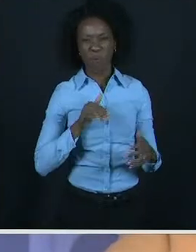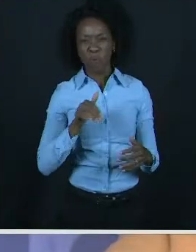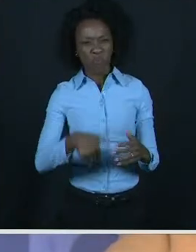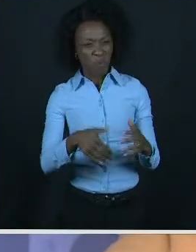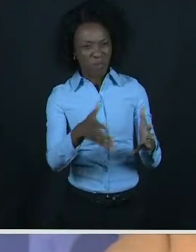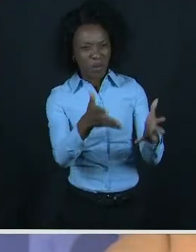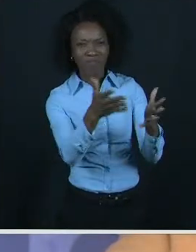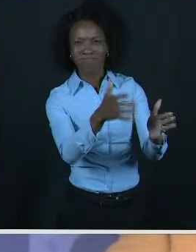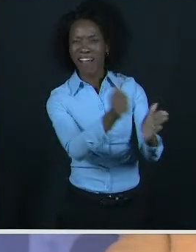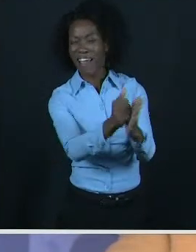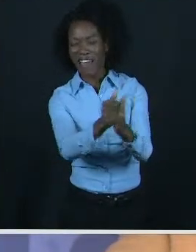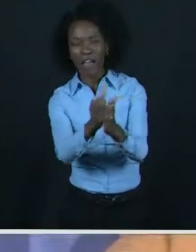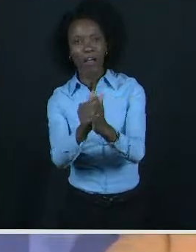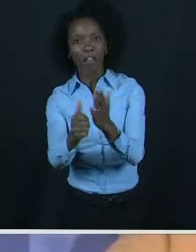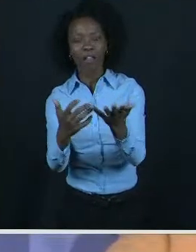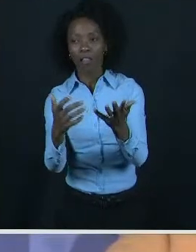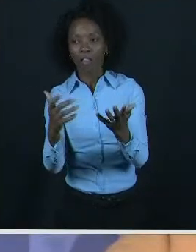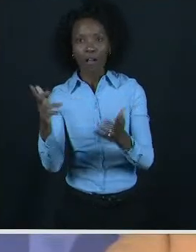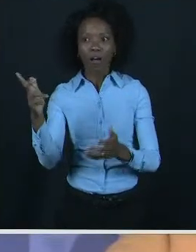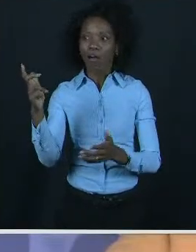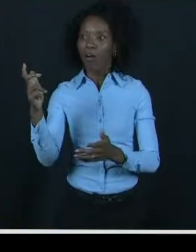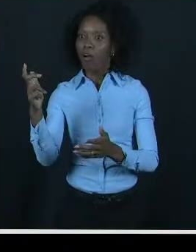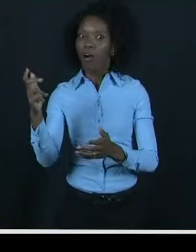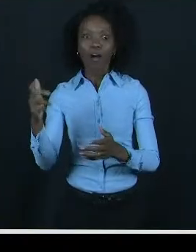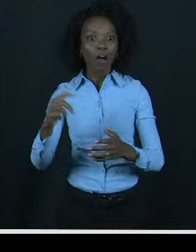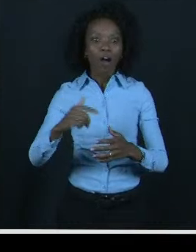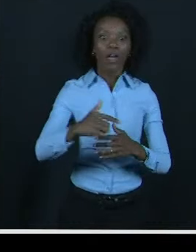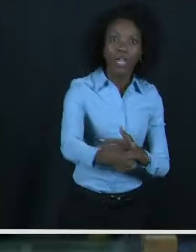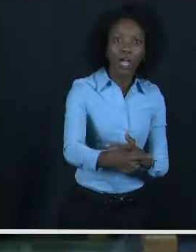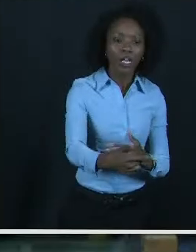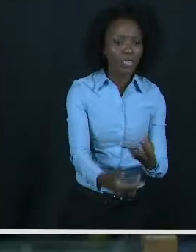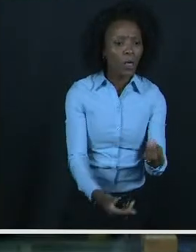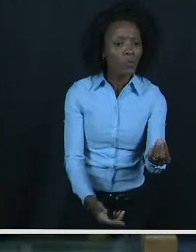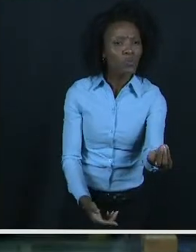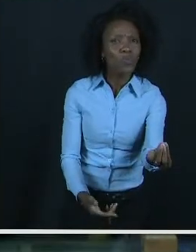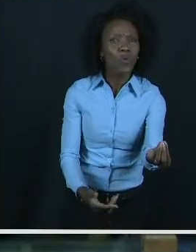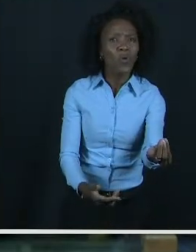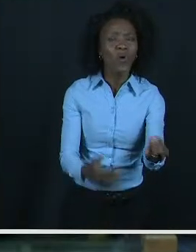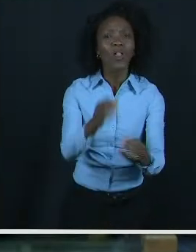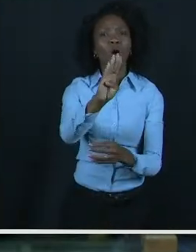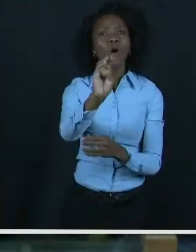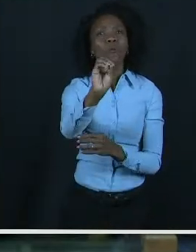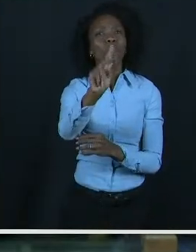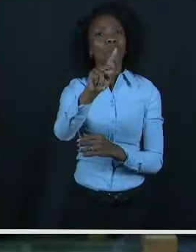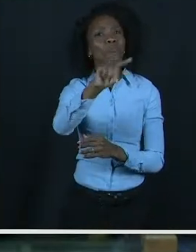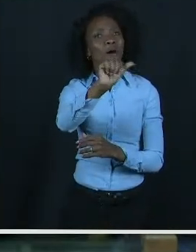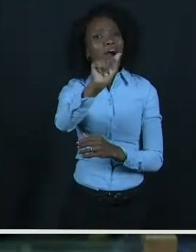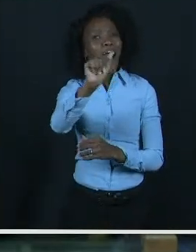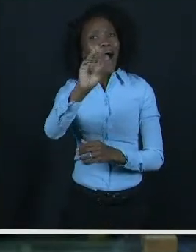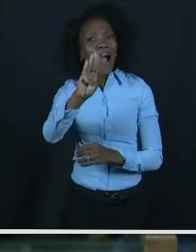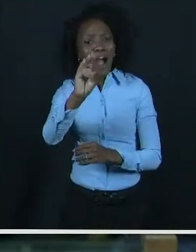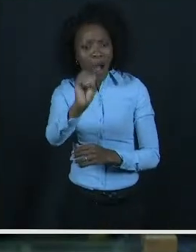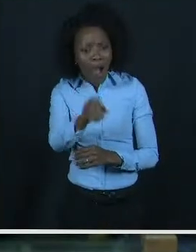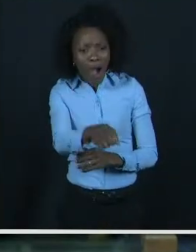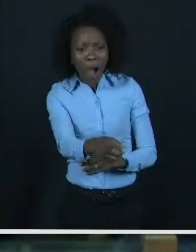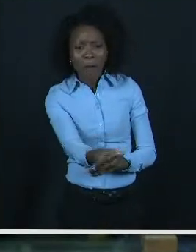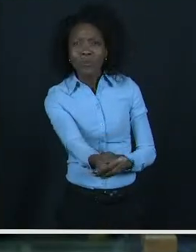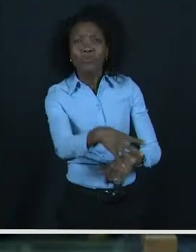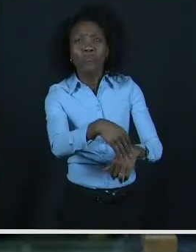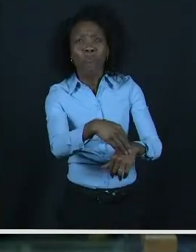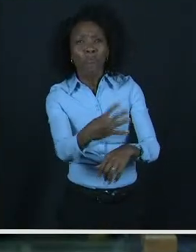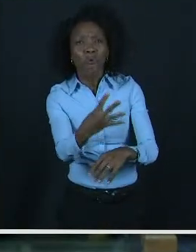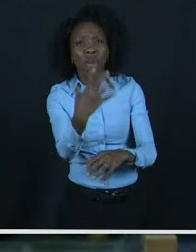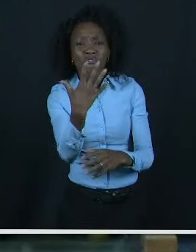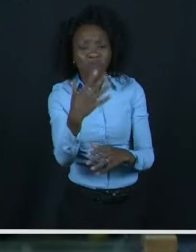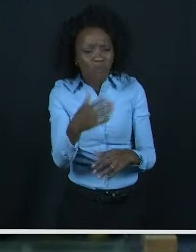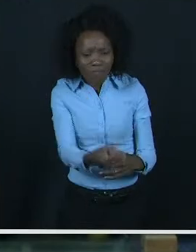4-year-old little Bukhabopo who was dismembered and her body parts thrown into a